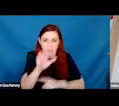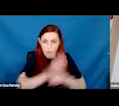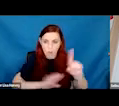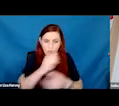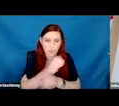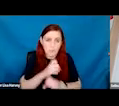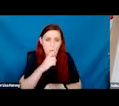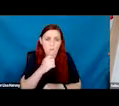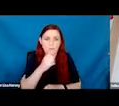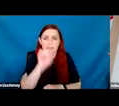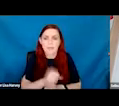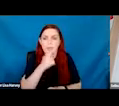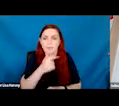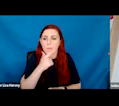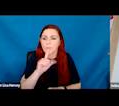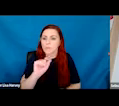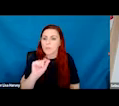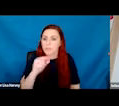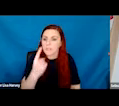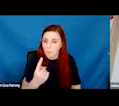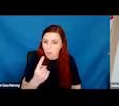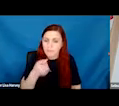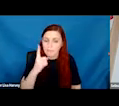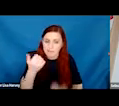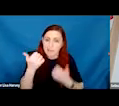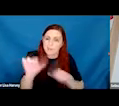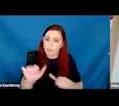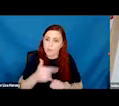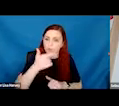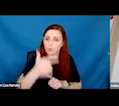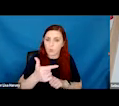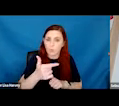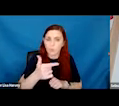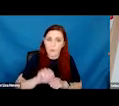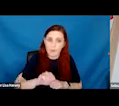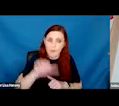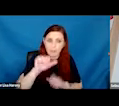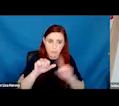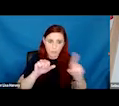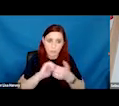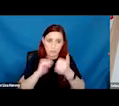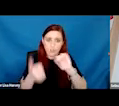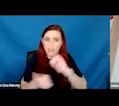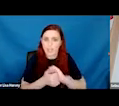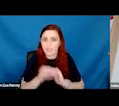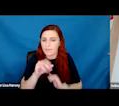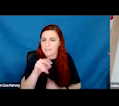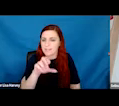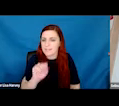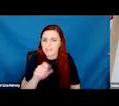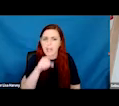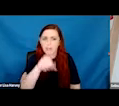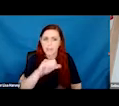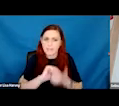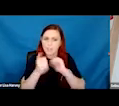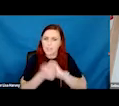in 2021, we installed 2, and we've got 2 more underway. Changing places facilities